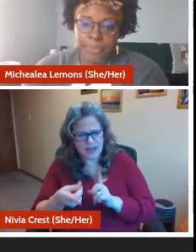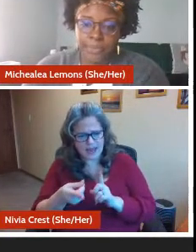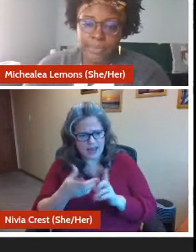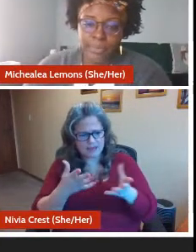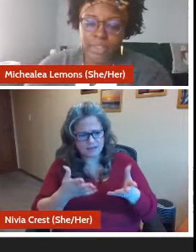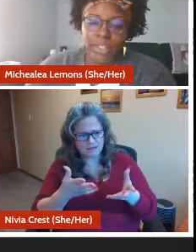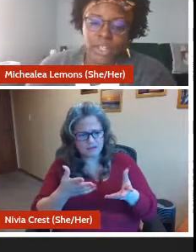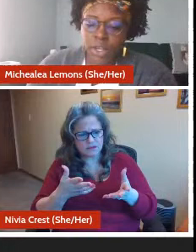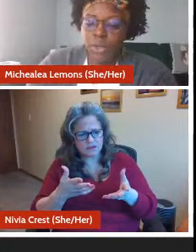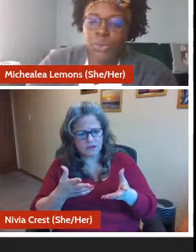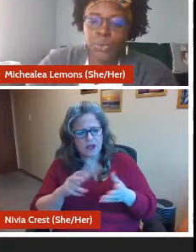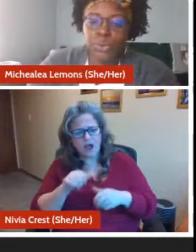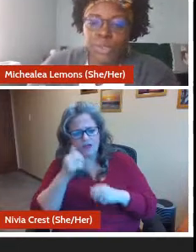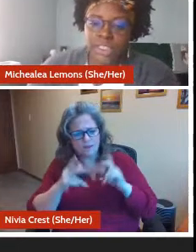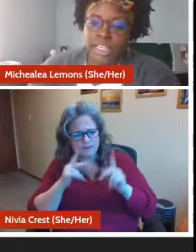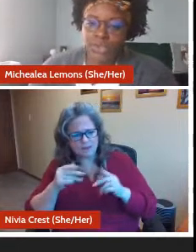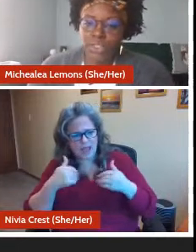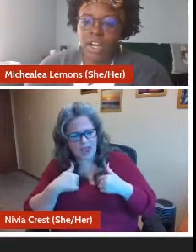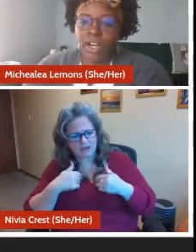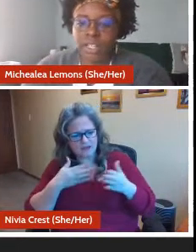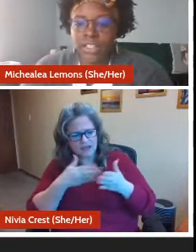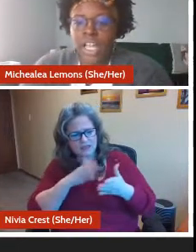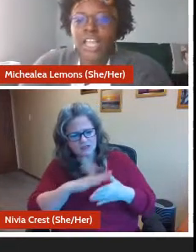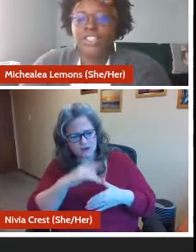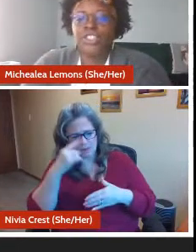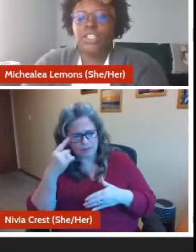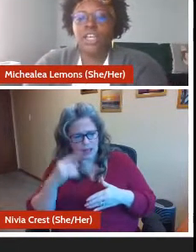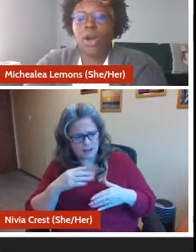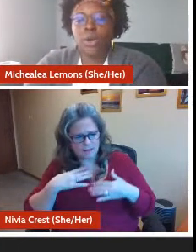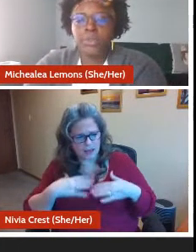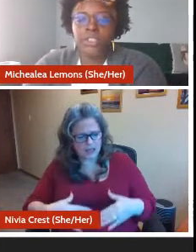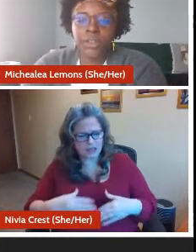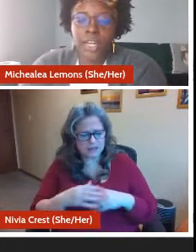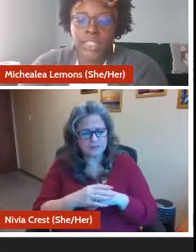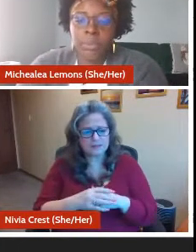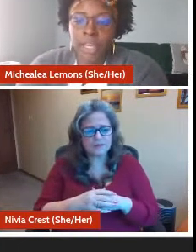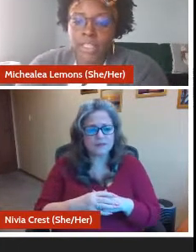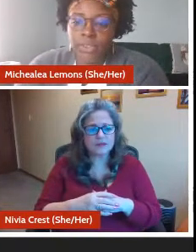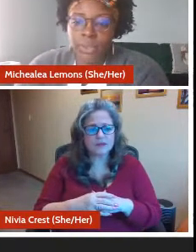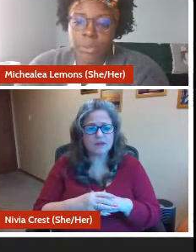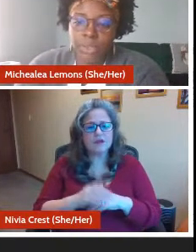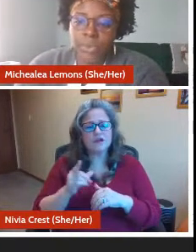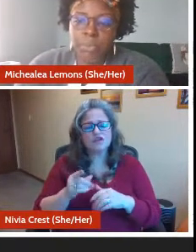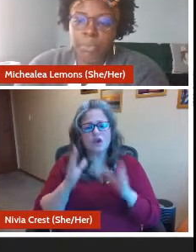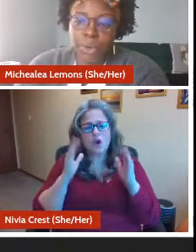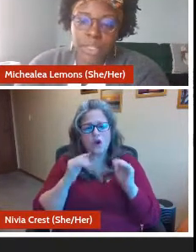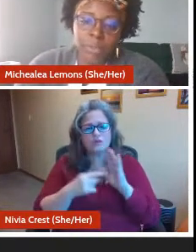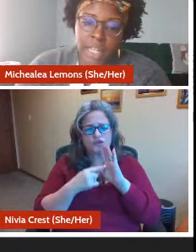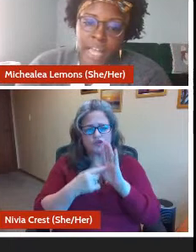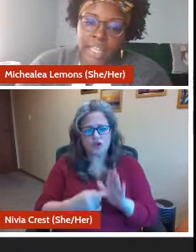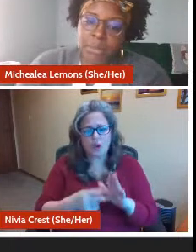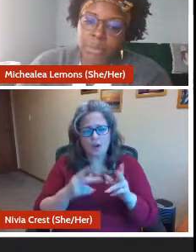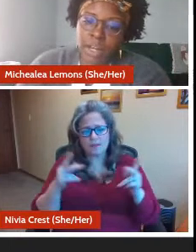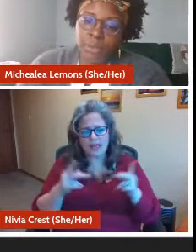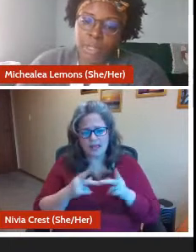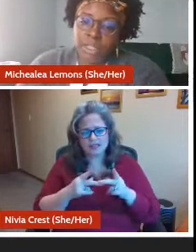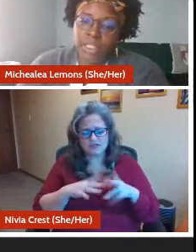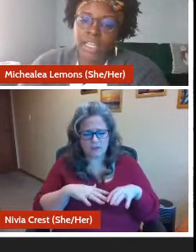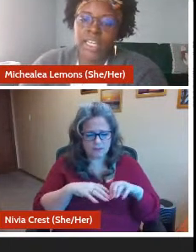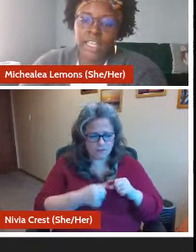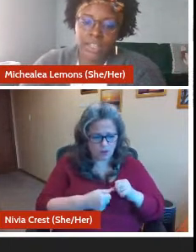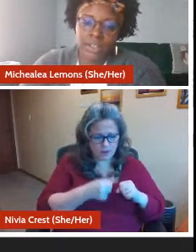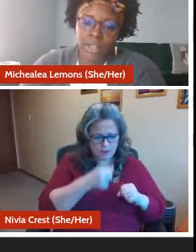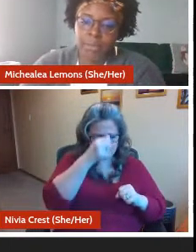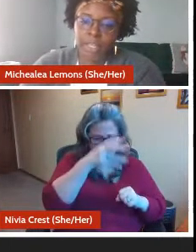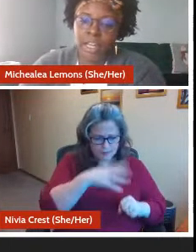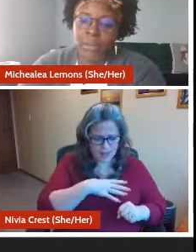body. Through Cassandra's art, she hopes to create a space from which broken Black and brown women